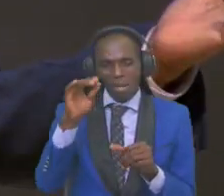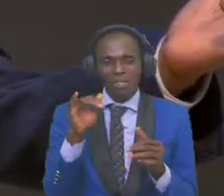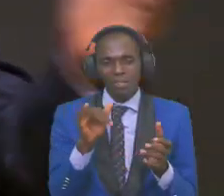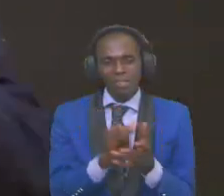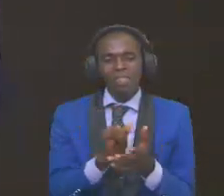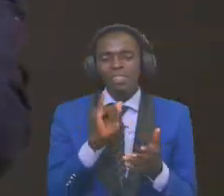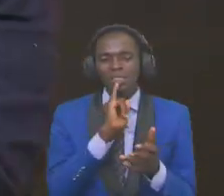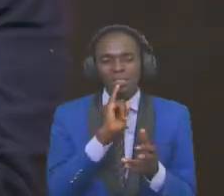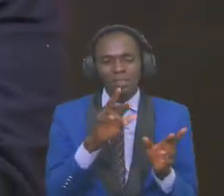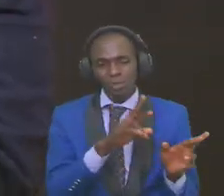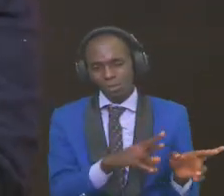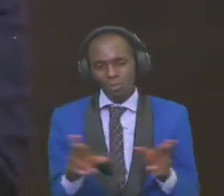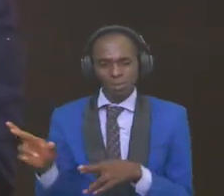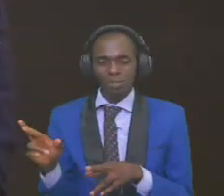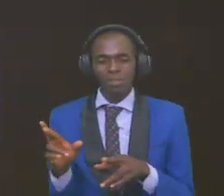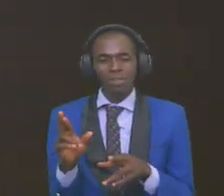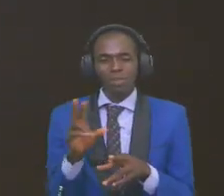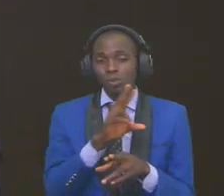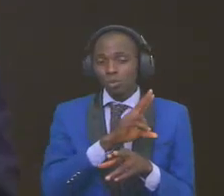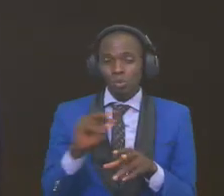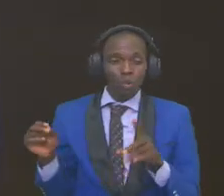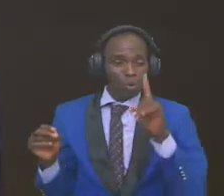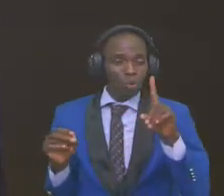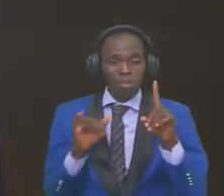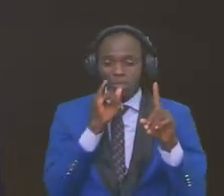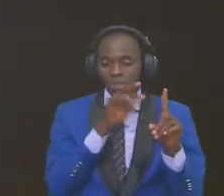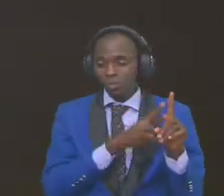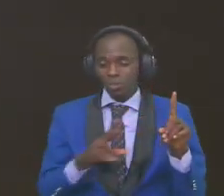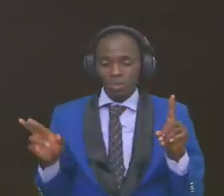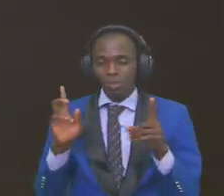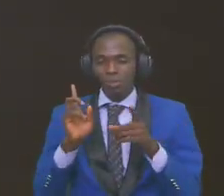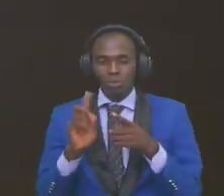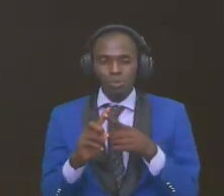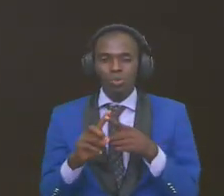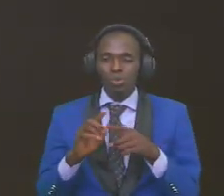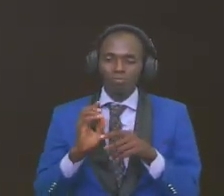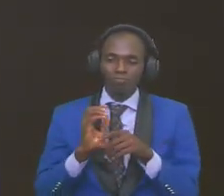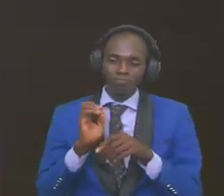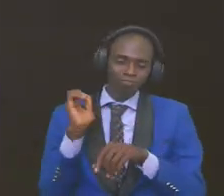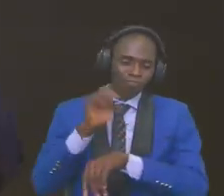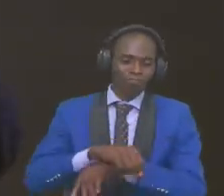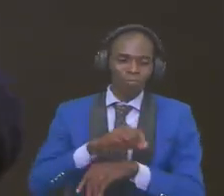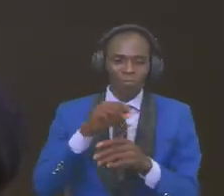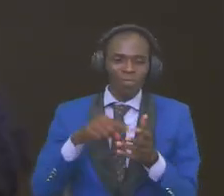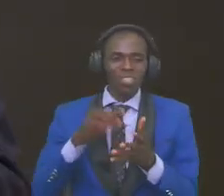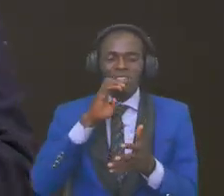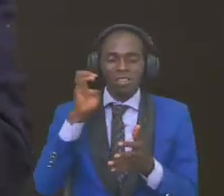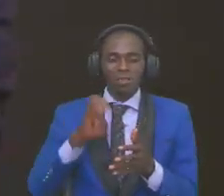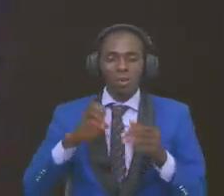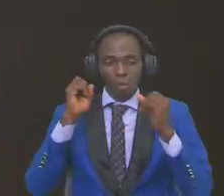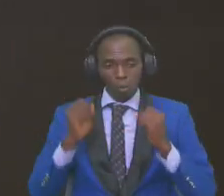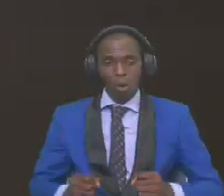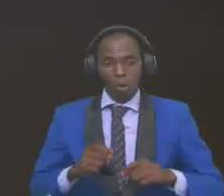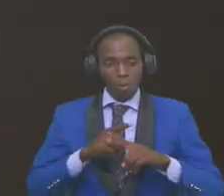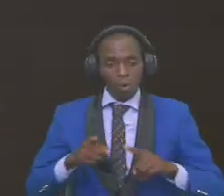it, nobody is willing to crush this evil power, I will.